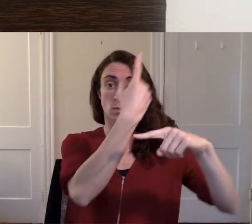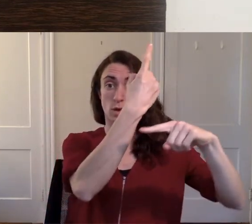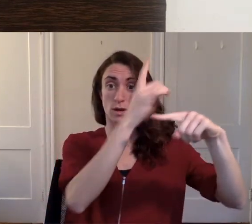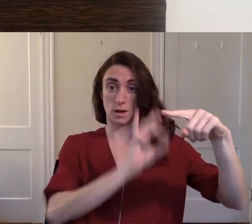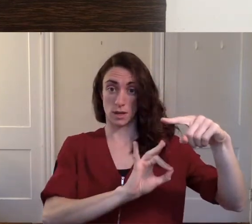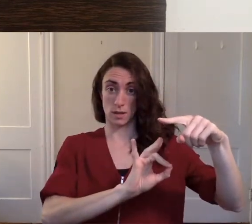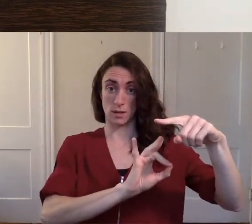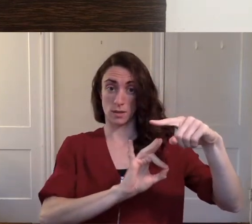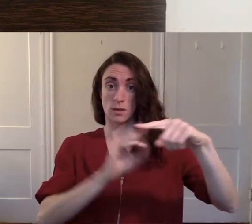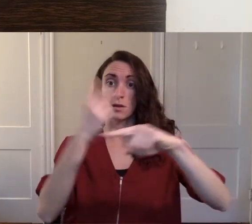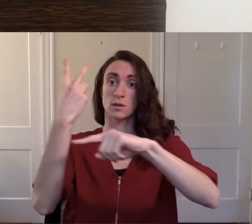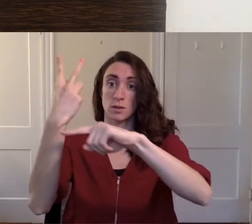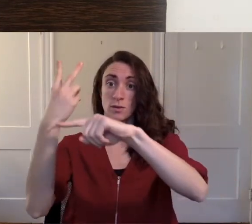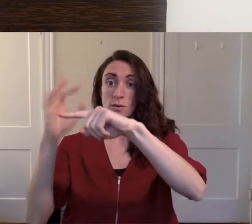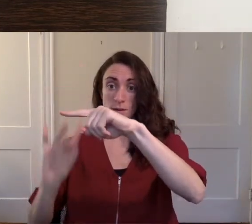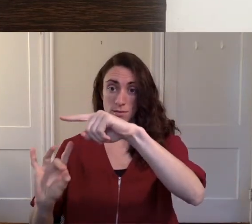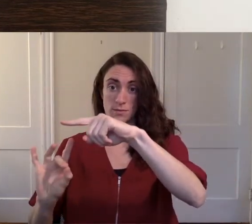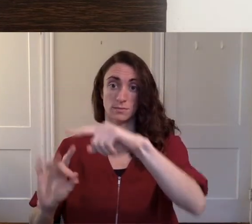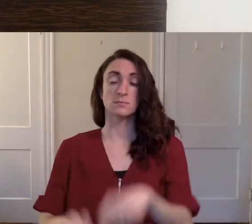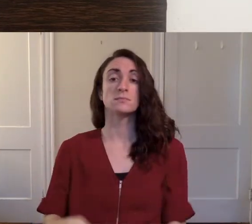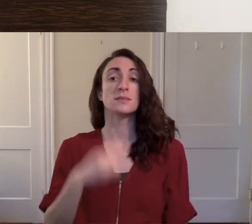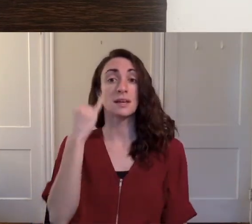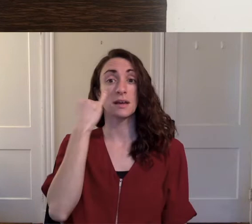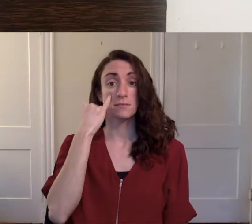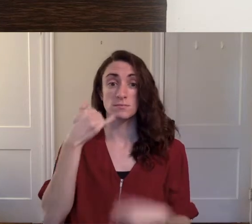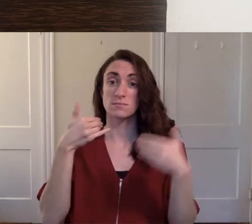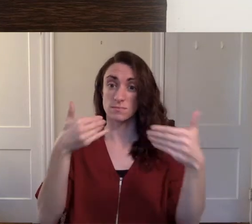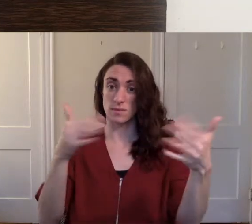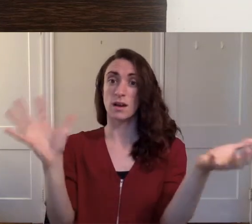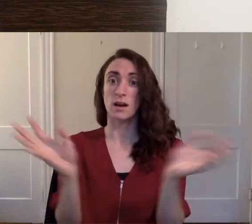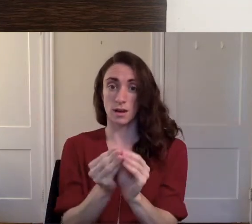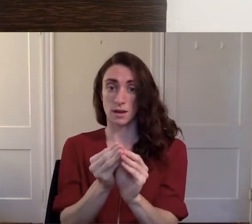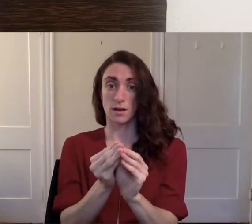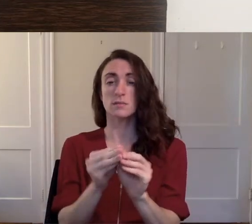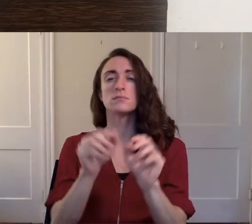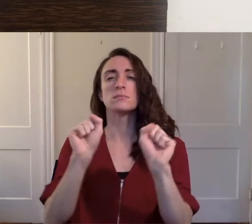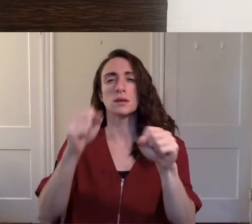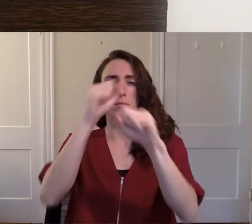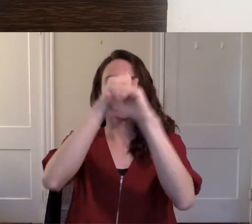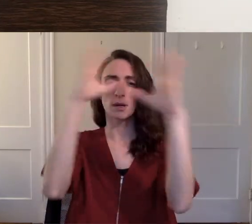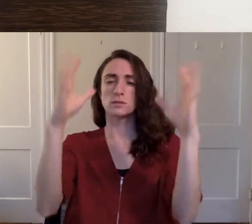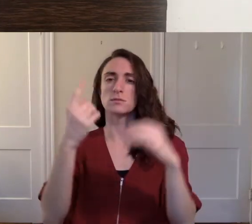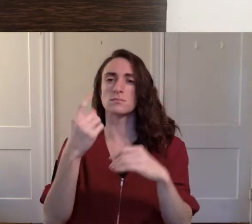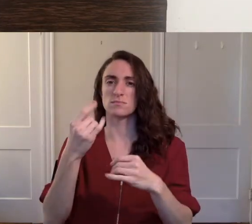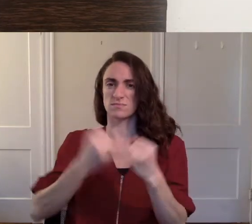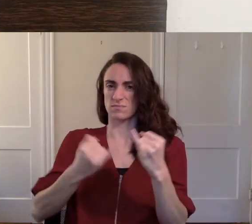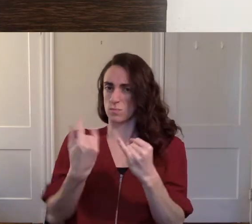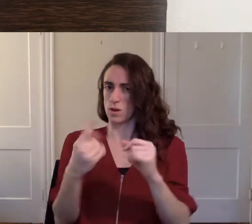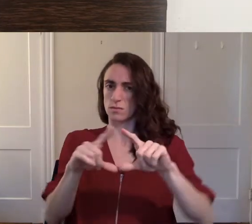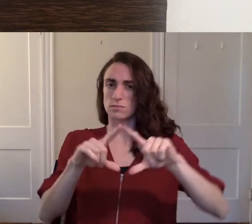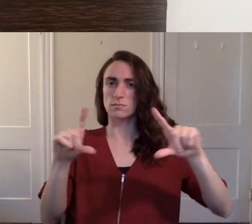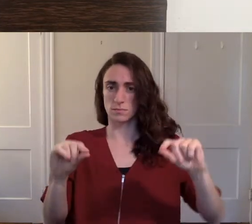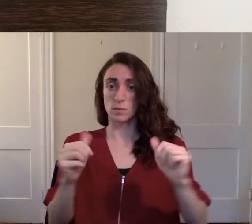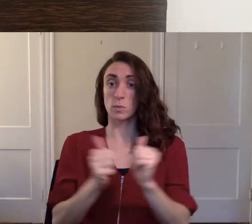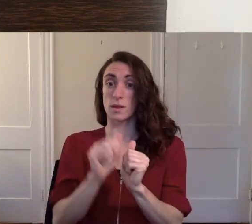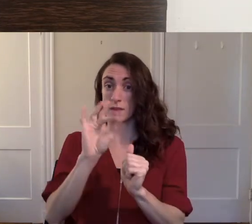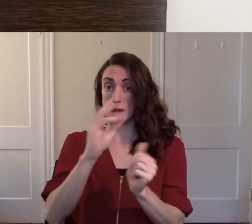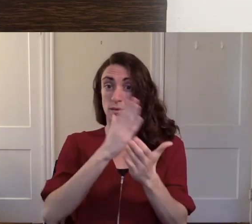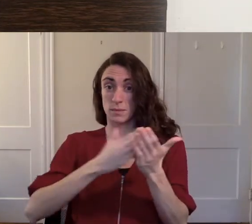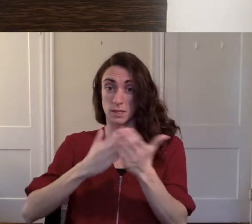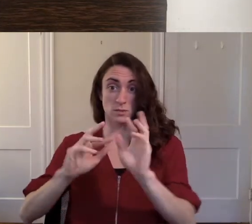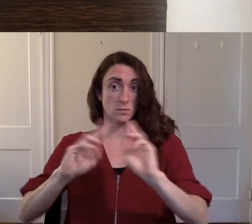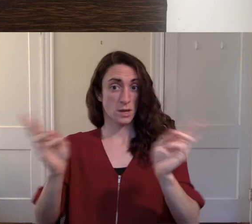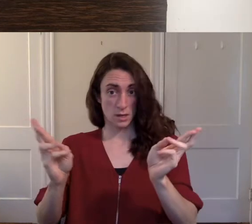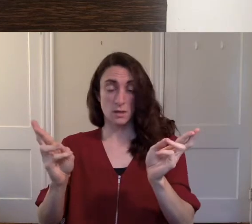2/8. If we want to add these two quantities, 1/8 plus 2/8, we can visualize a third box that's also broken up into eighths, and we